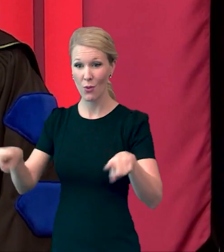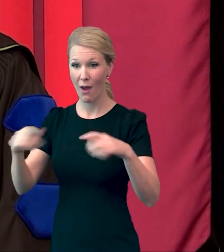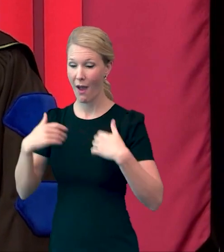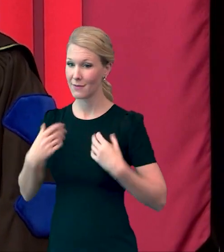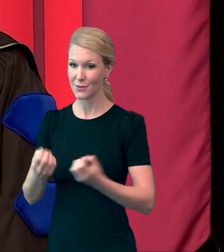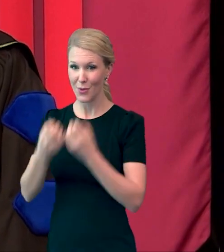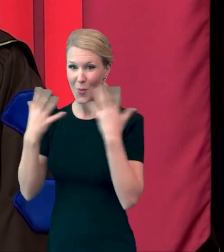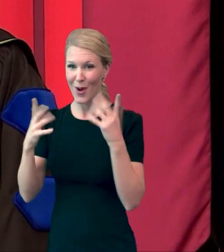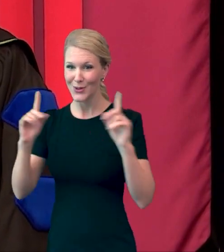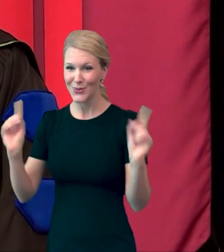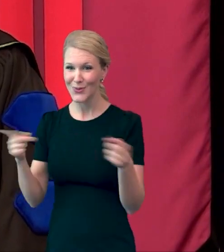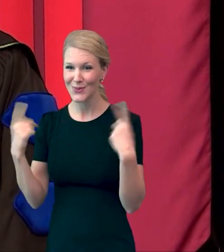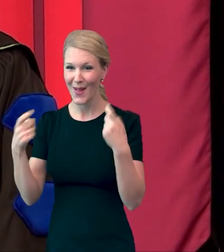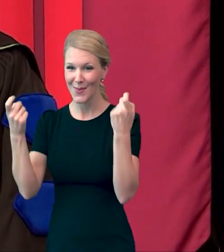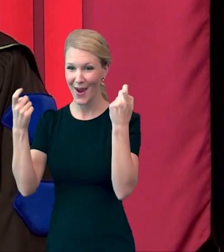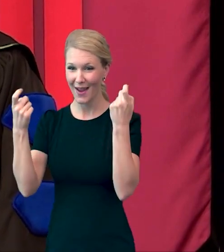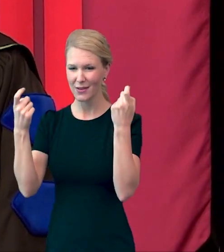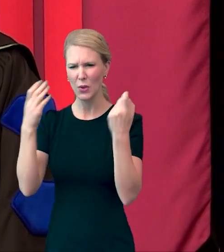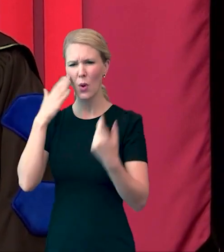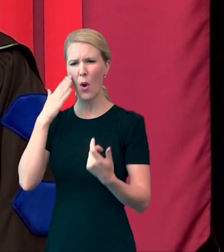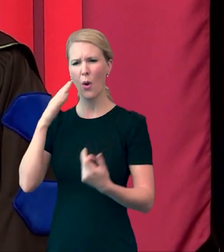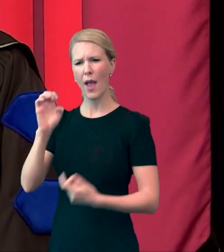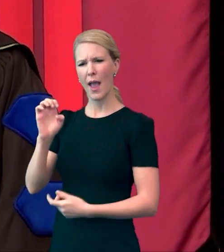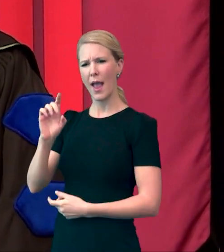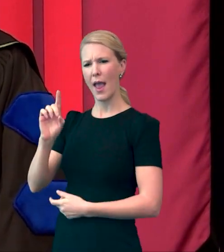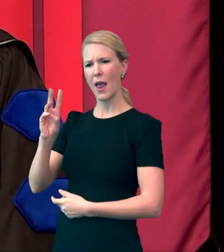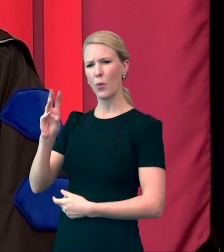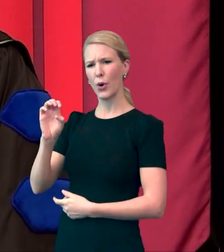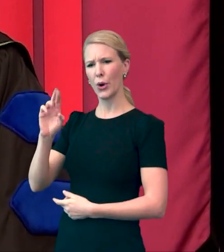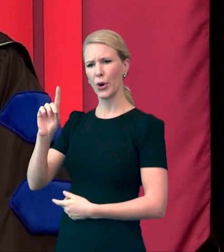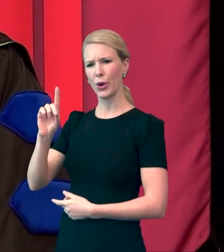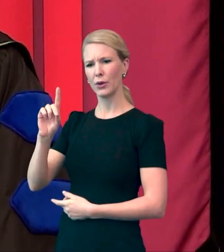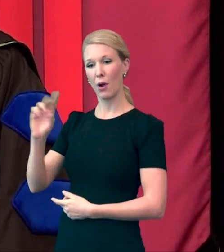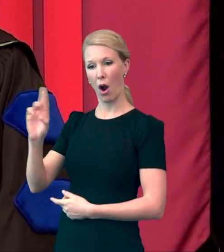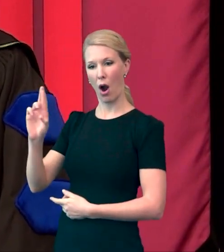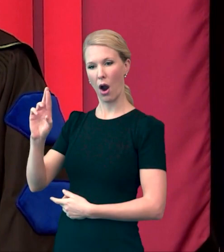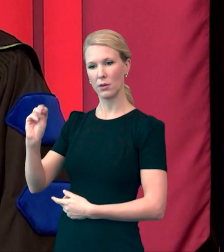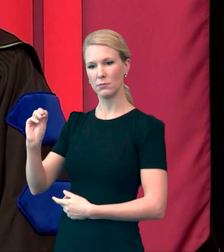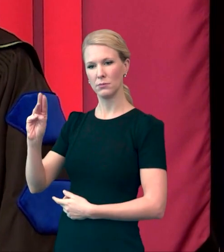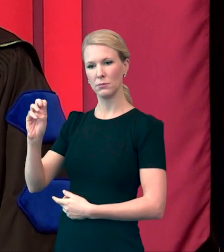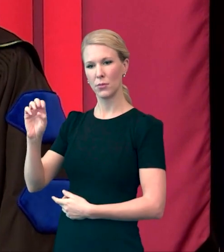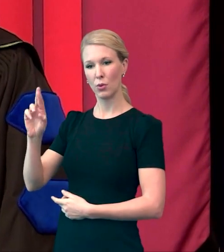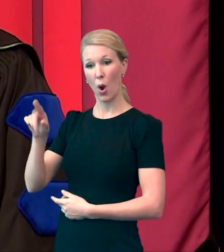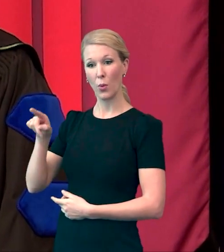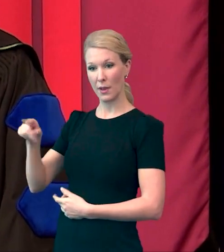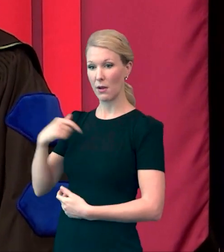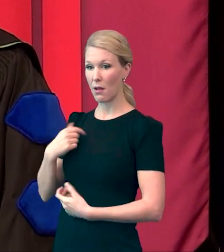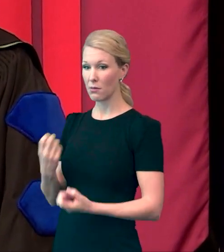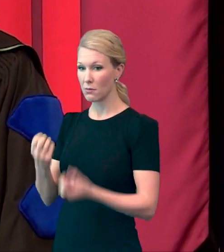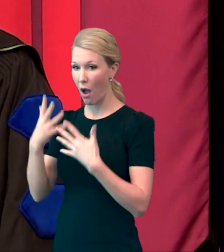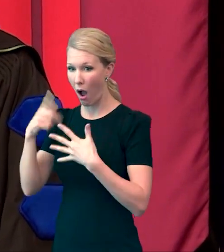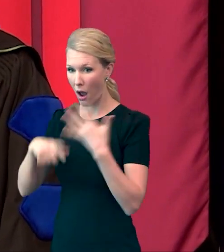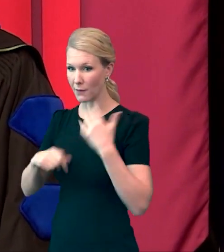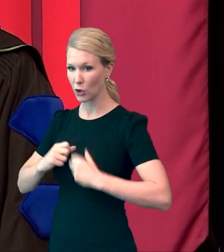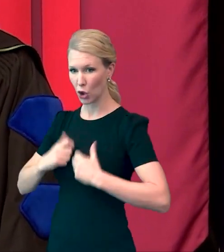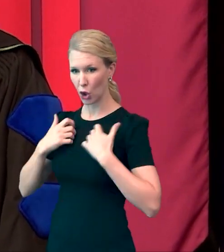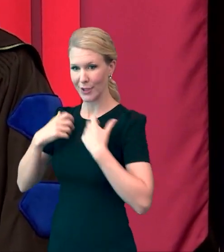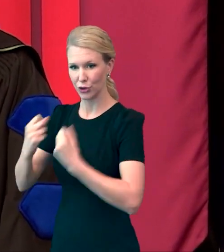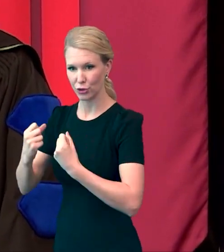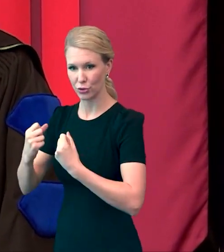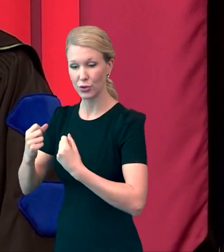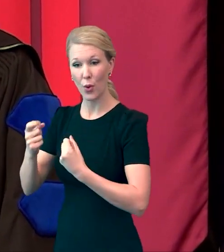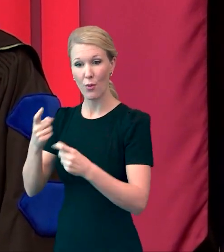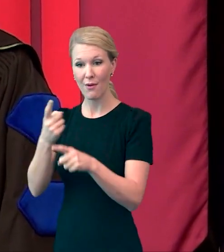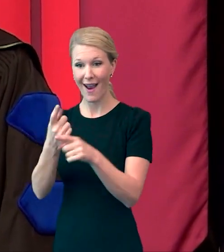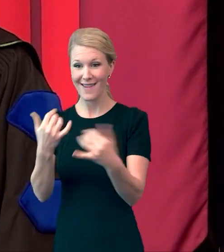Congratulations, Murrow College students. You have a lot to celebrate. When we talk about Edward R. Murrow, we often talk about his courage in the face